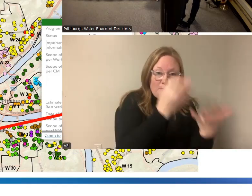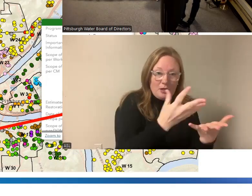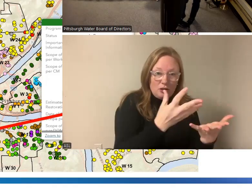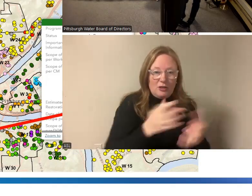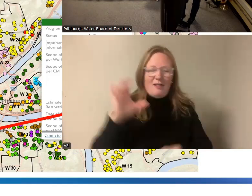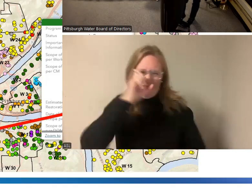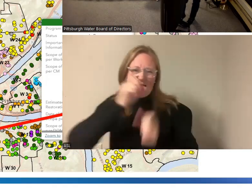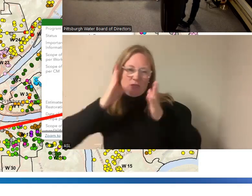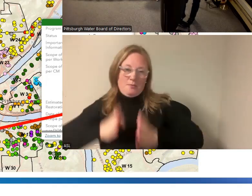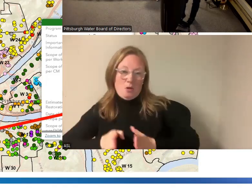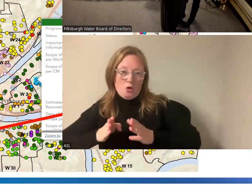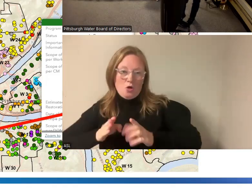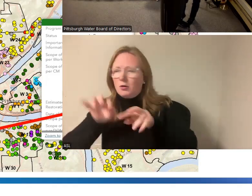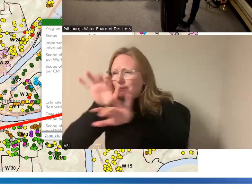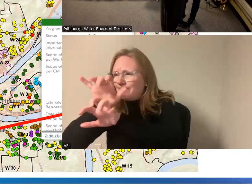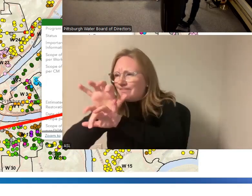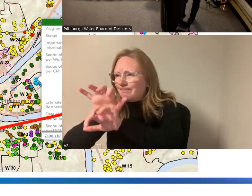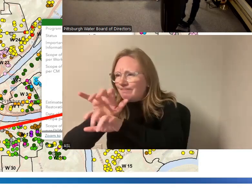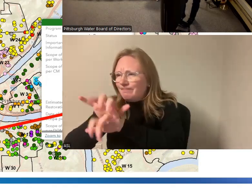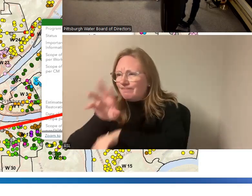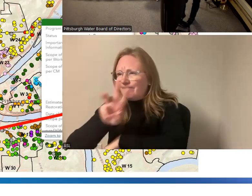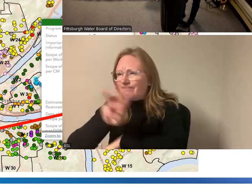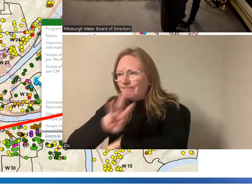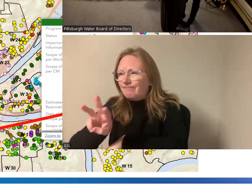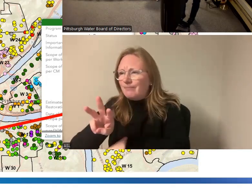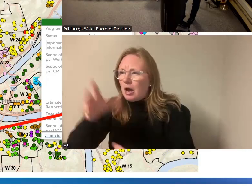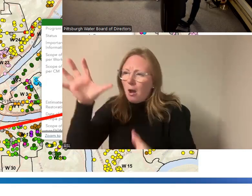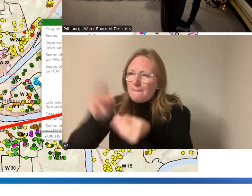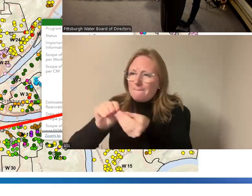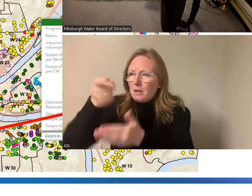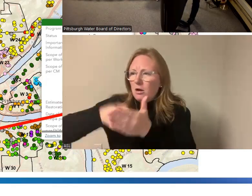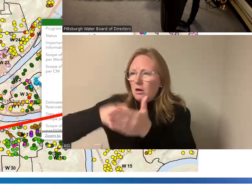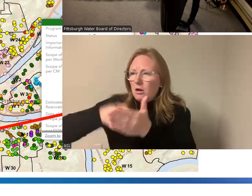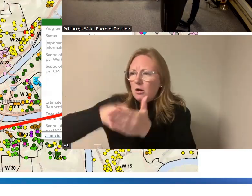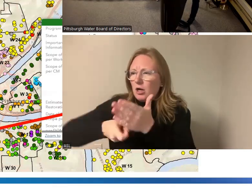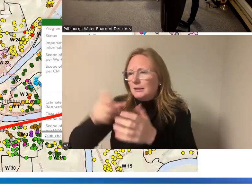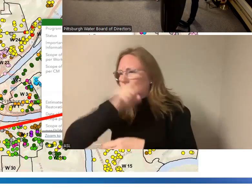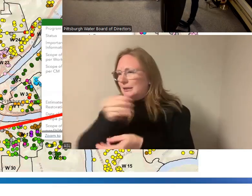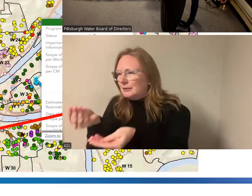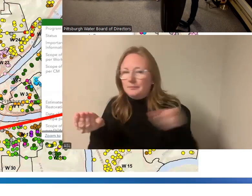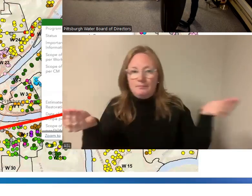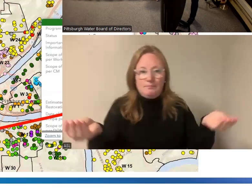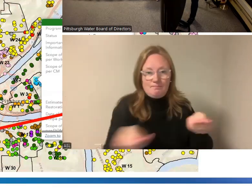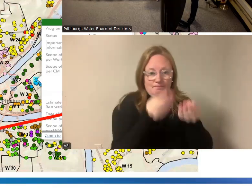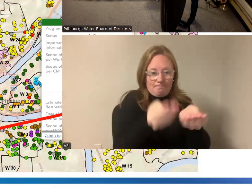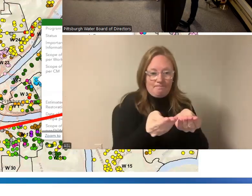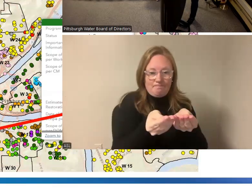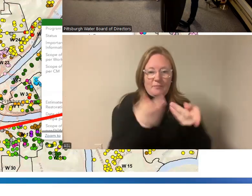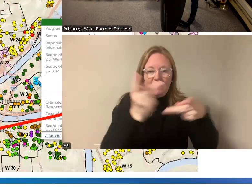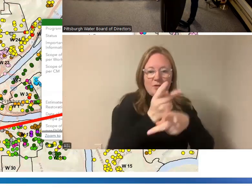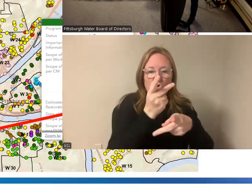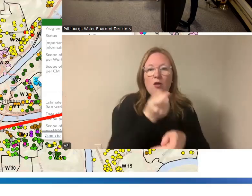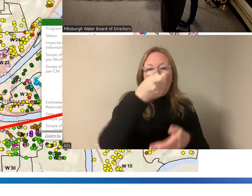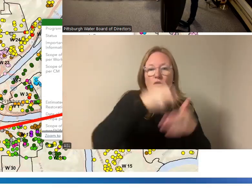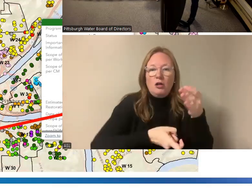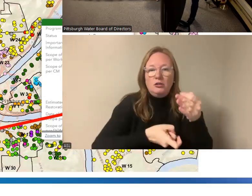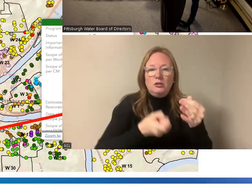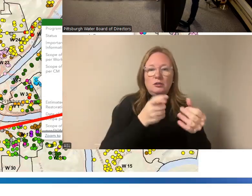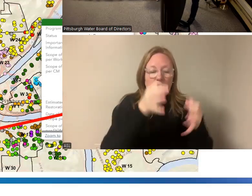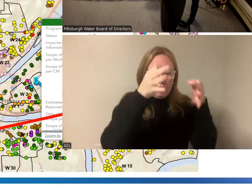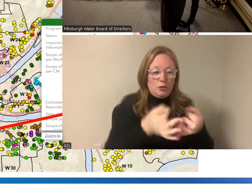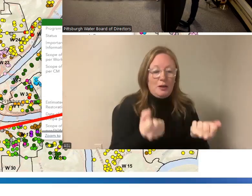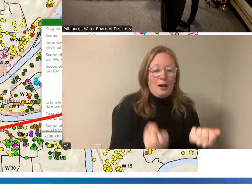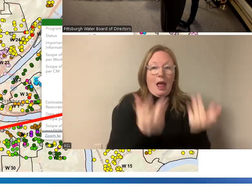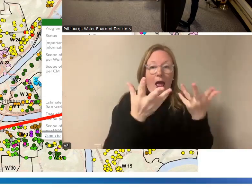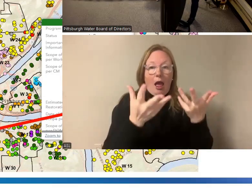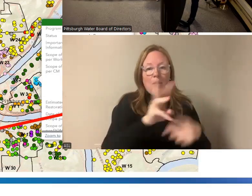estimator, and total costs are calculated. Hatch utilizes this data to estimate restoration costs and to determine the number